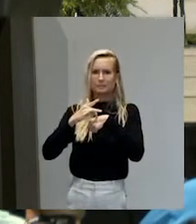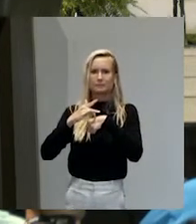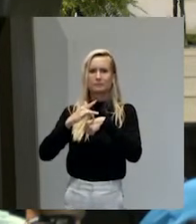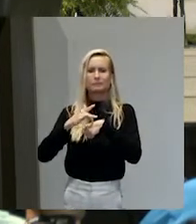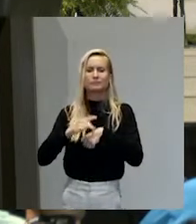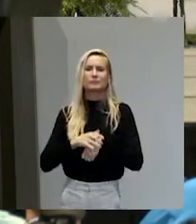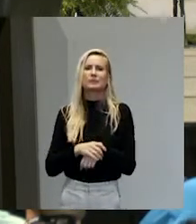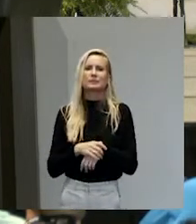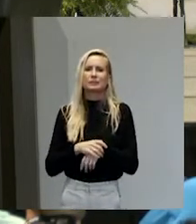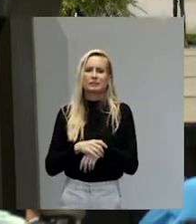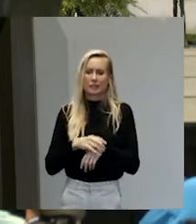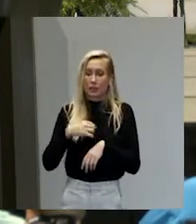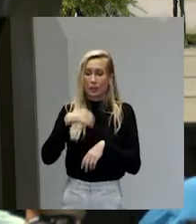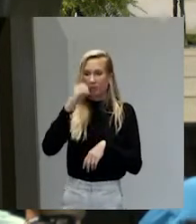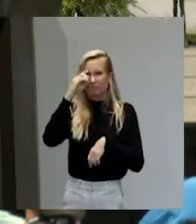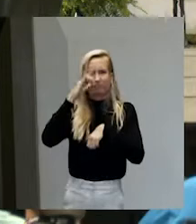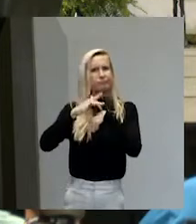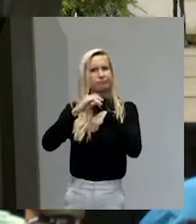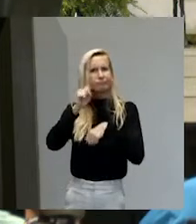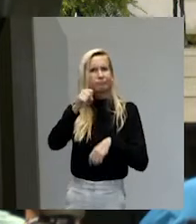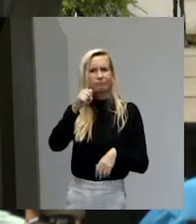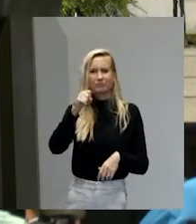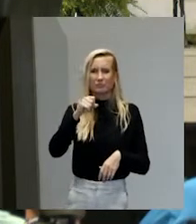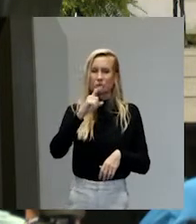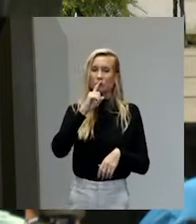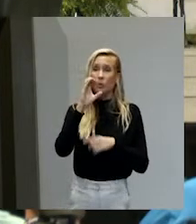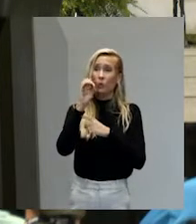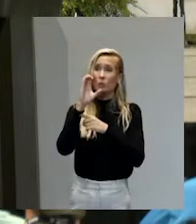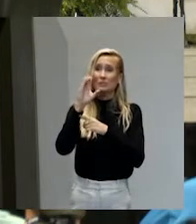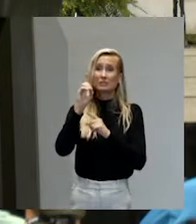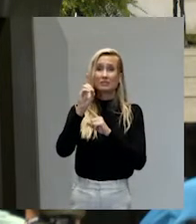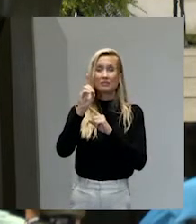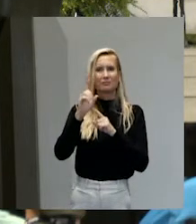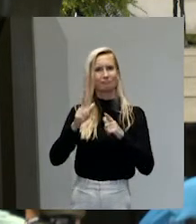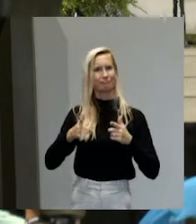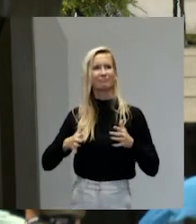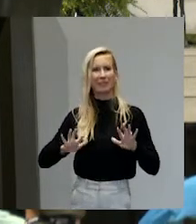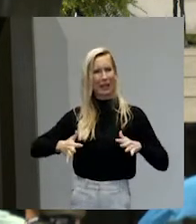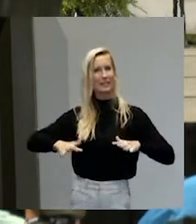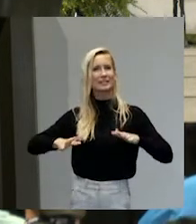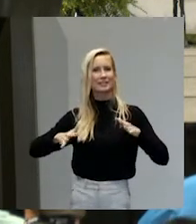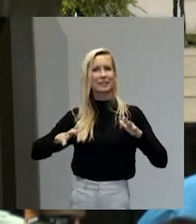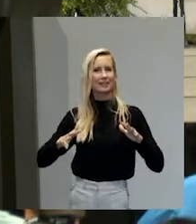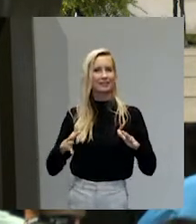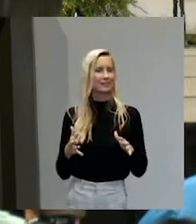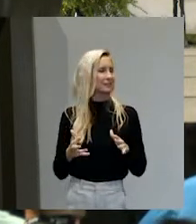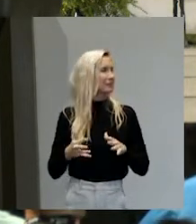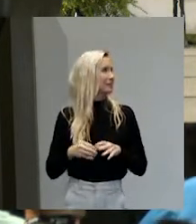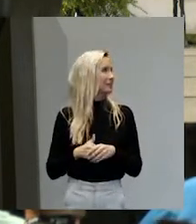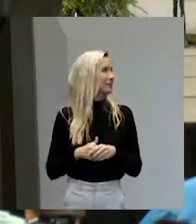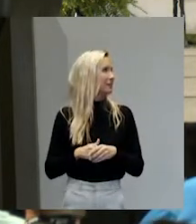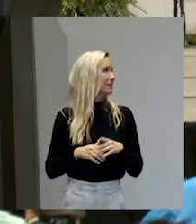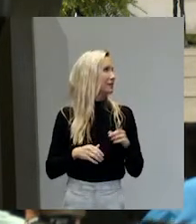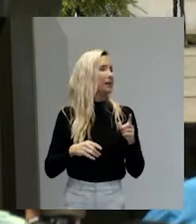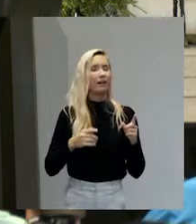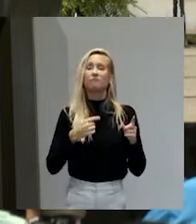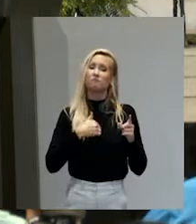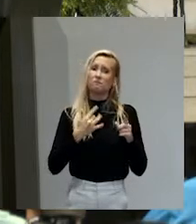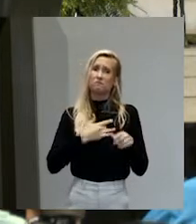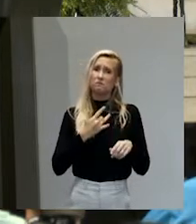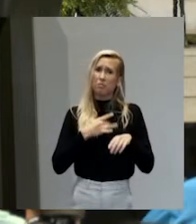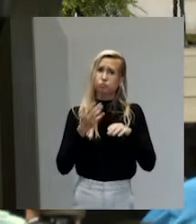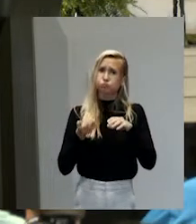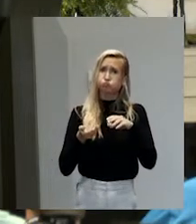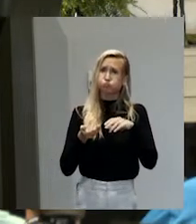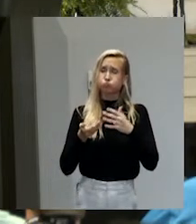My OCD is and anxiety. Has gone like this for a lot, and it got better. And COVID,